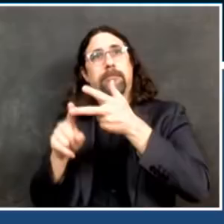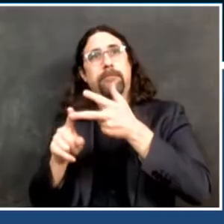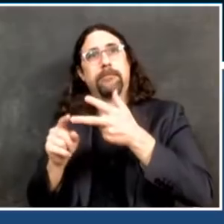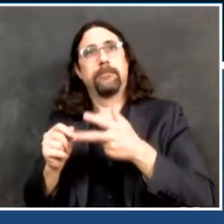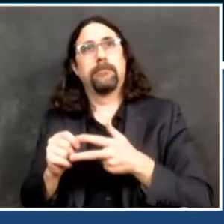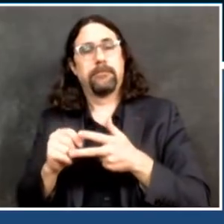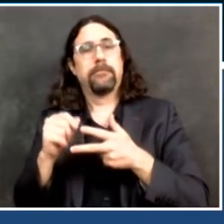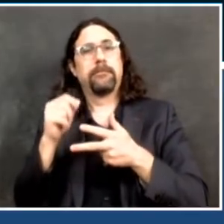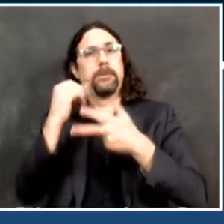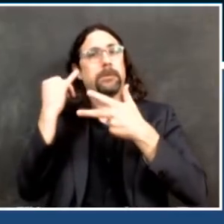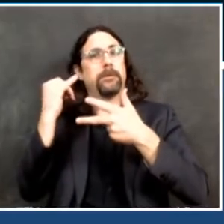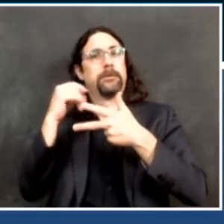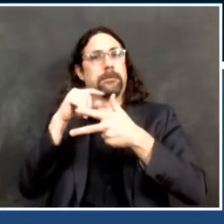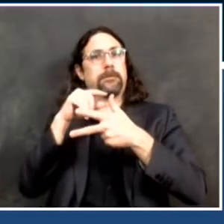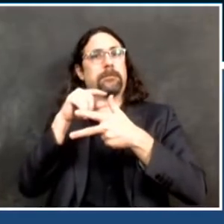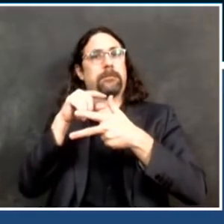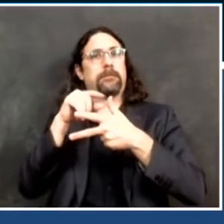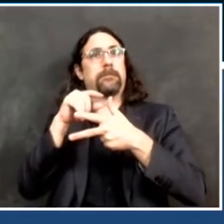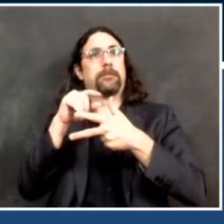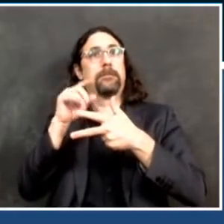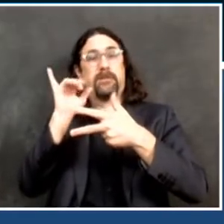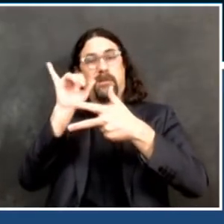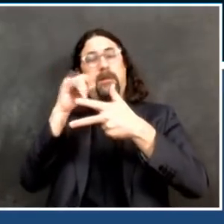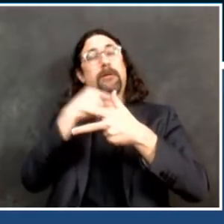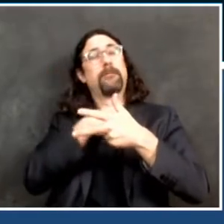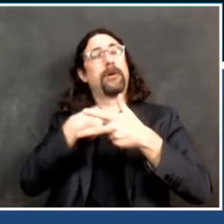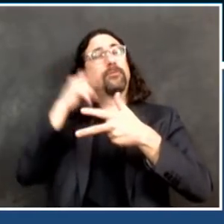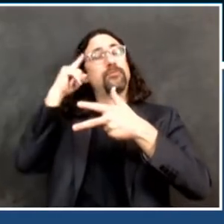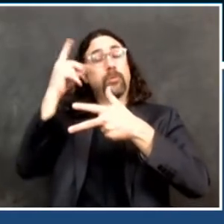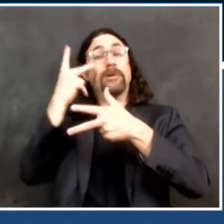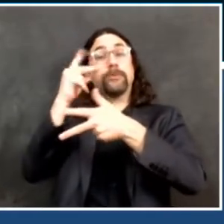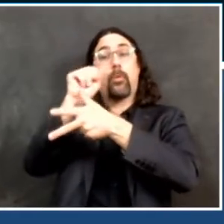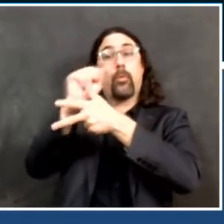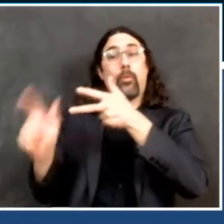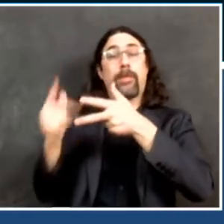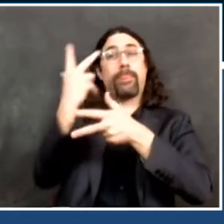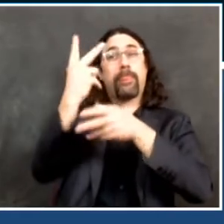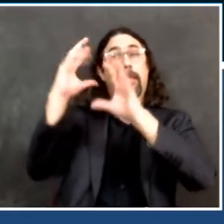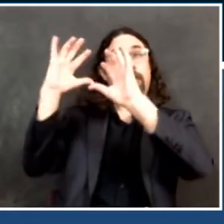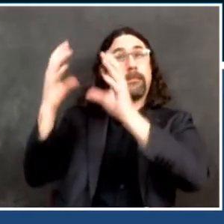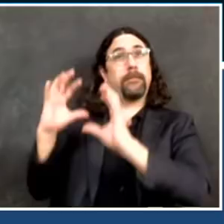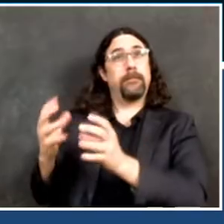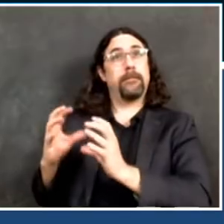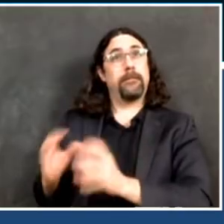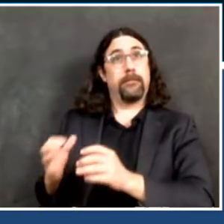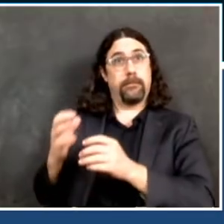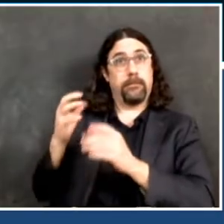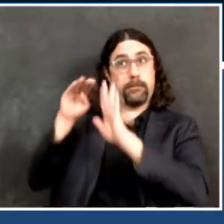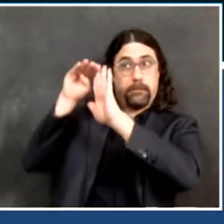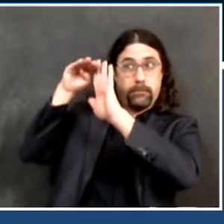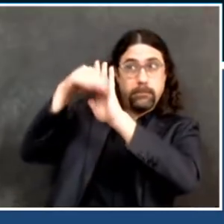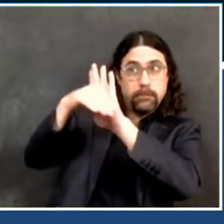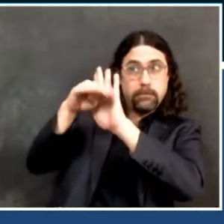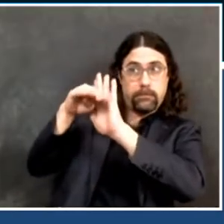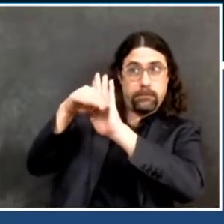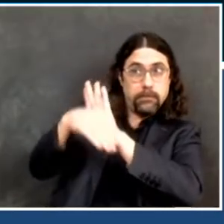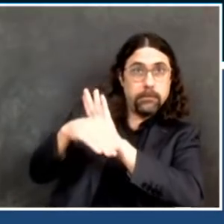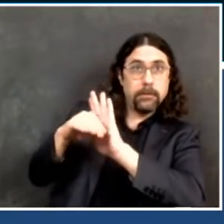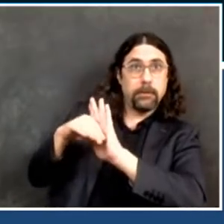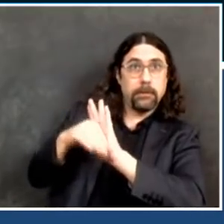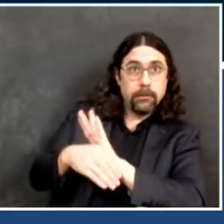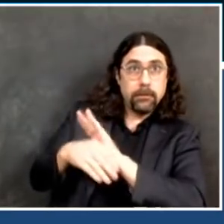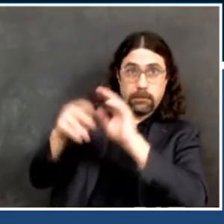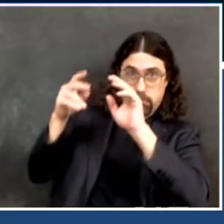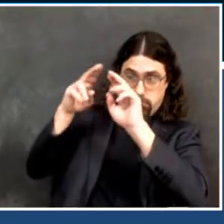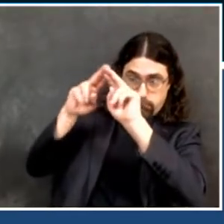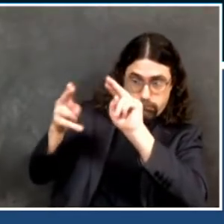days, that's when we'll be able to talk about some other changes we can make, hopefully a little bit of loosening of restrictions. But if we can't get them to go